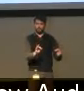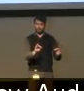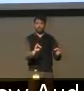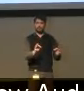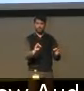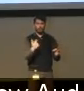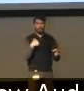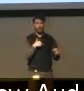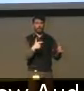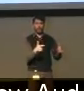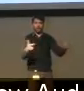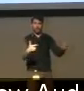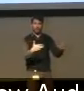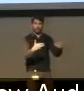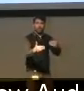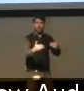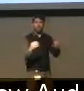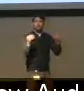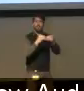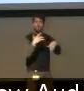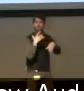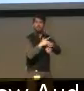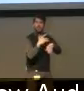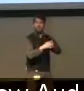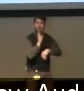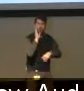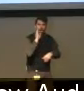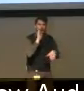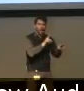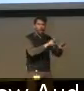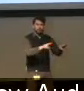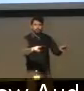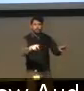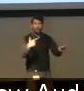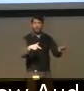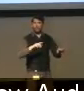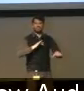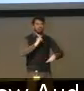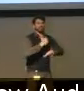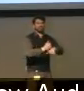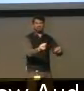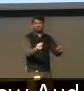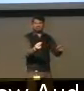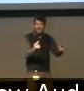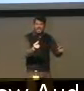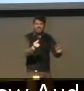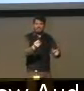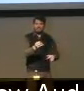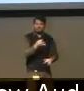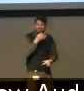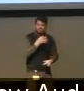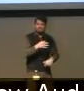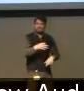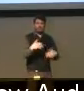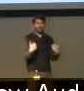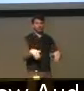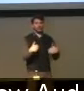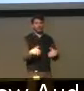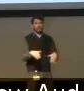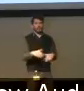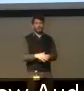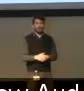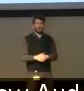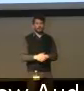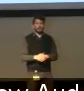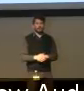capacity put together in record time by facilities and others. The date that we think we'll